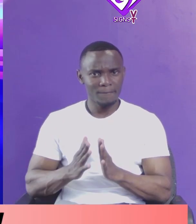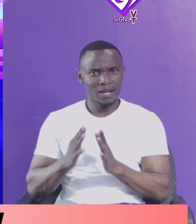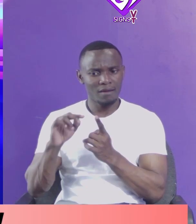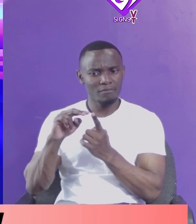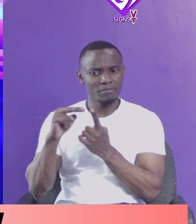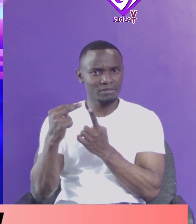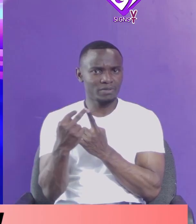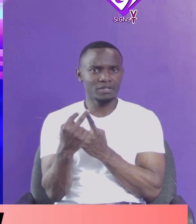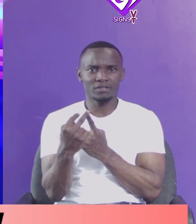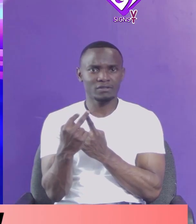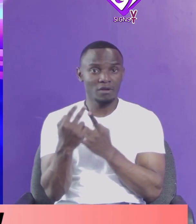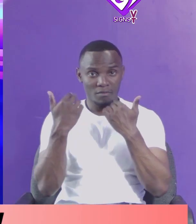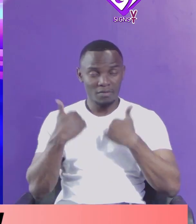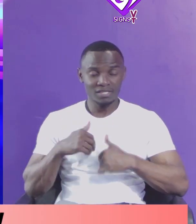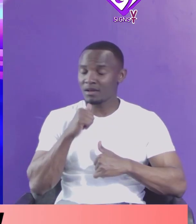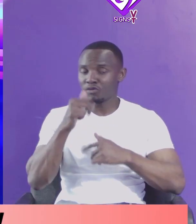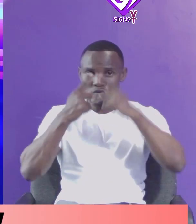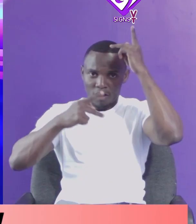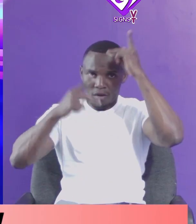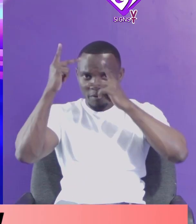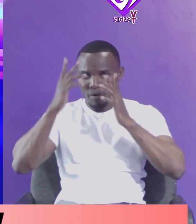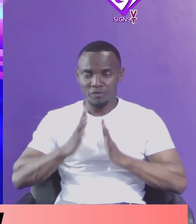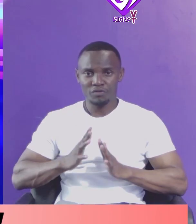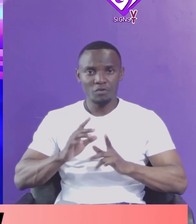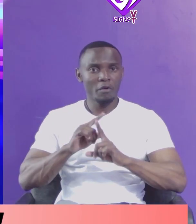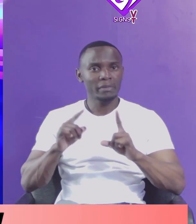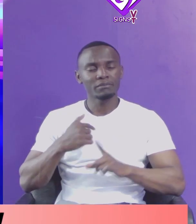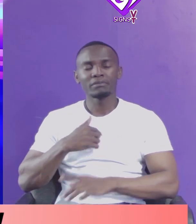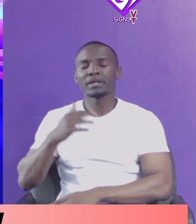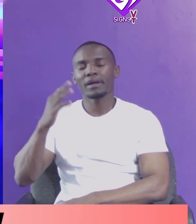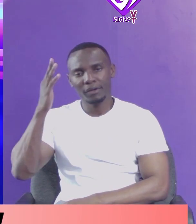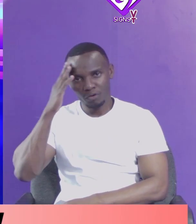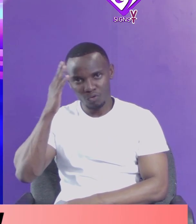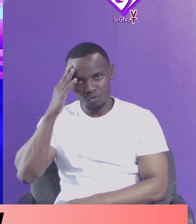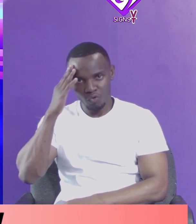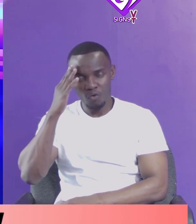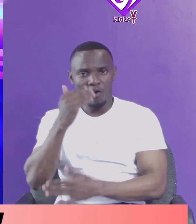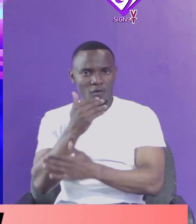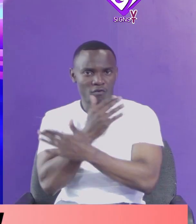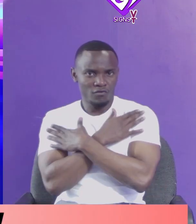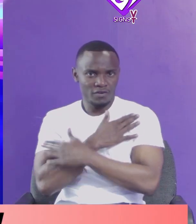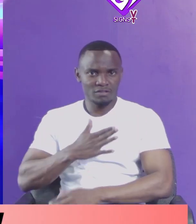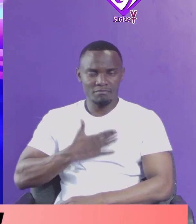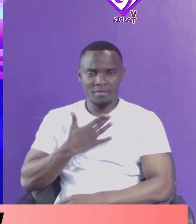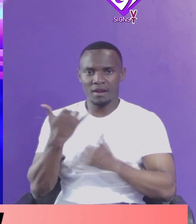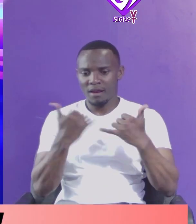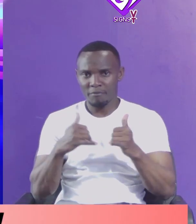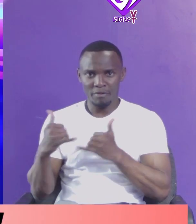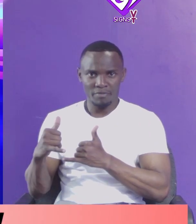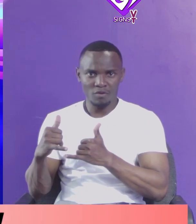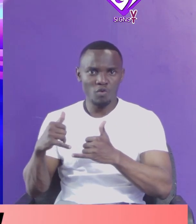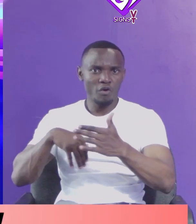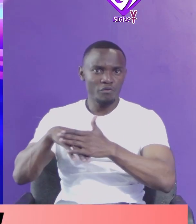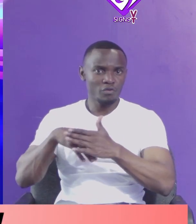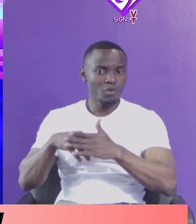really been. I'm not a professional player, but I have like a few friends who have been playing professional football. Yeah. When you get to a point where you are so close and then